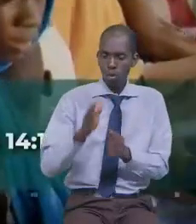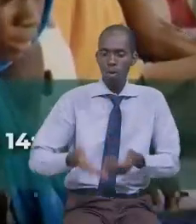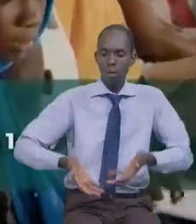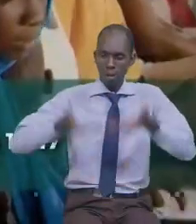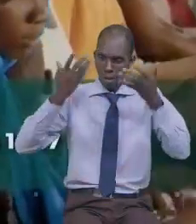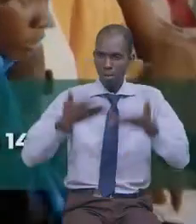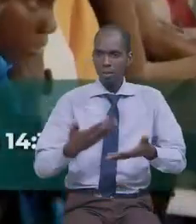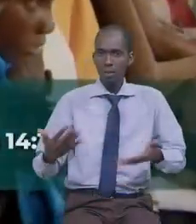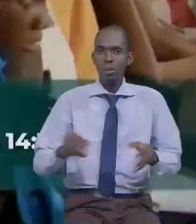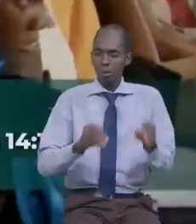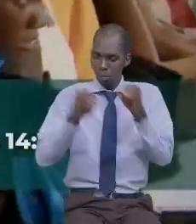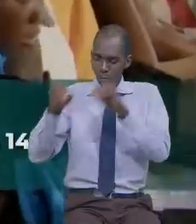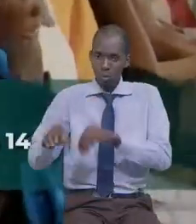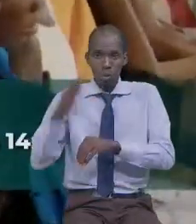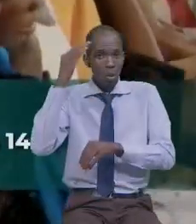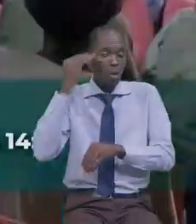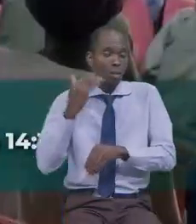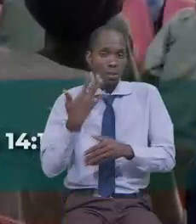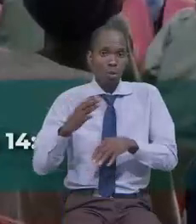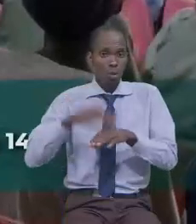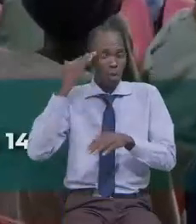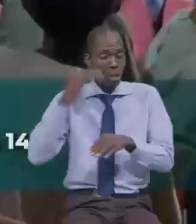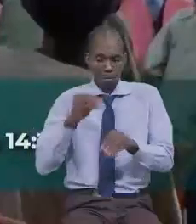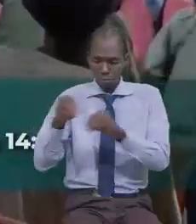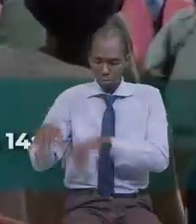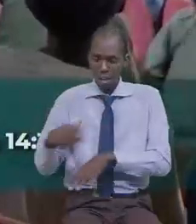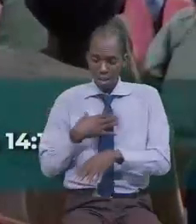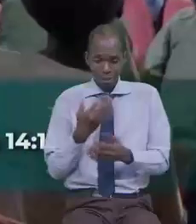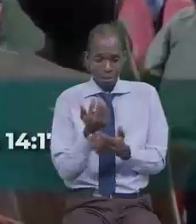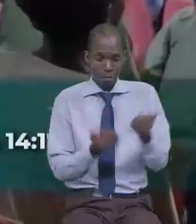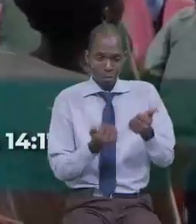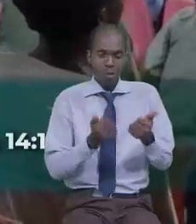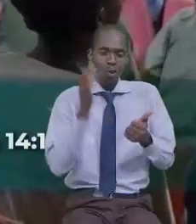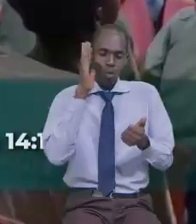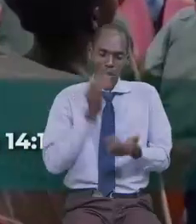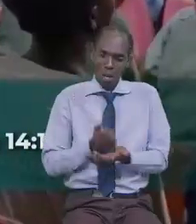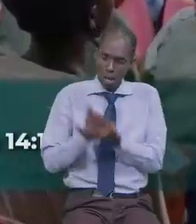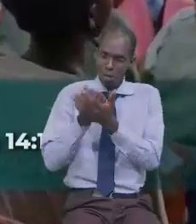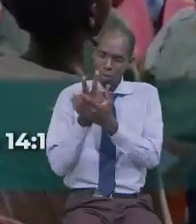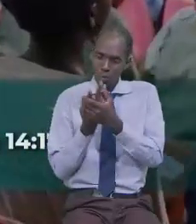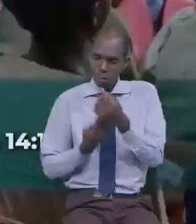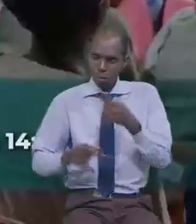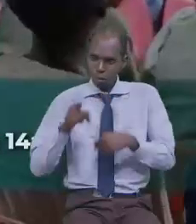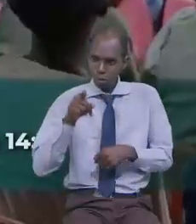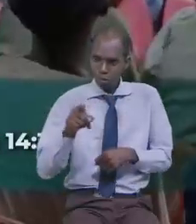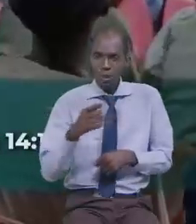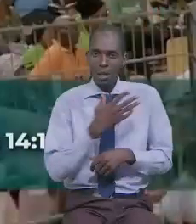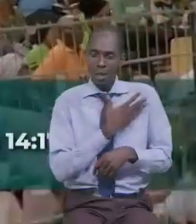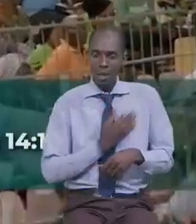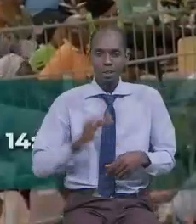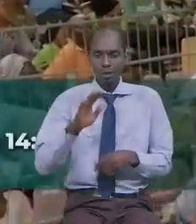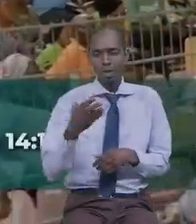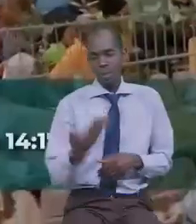lorry, will carry you and your load. The car will carry you and your load. Look